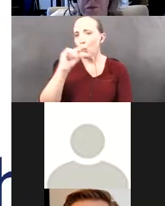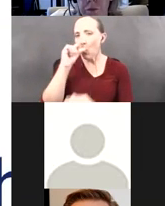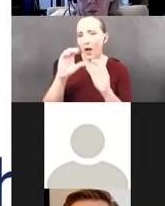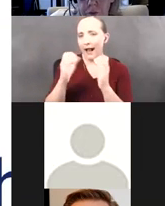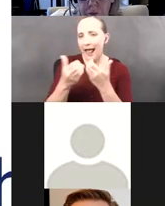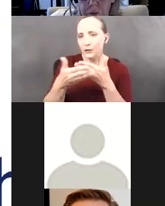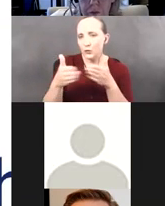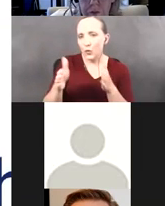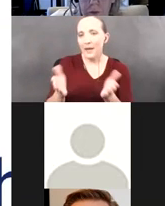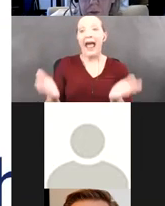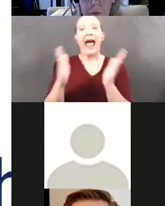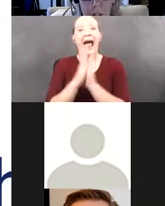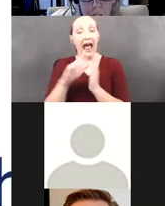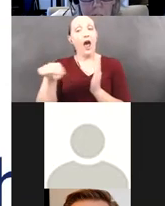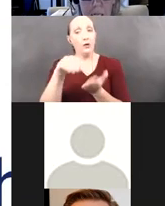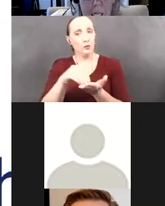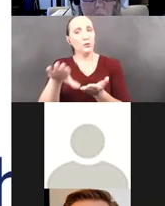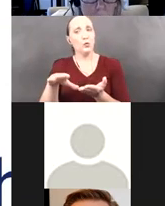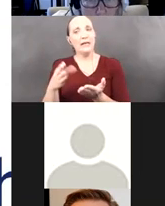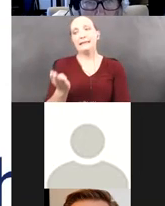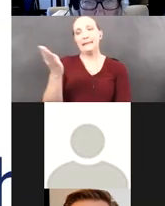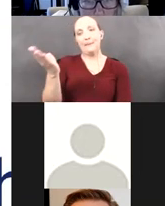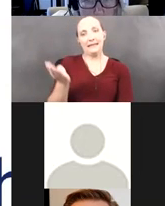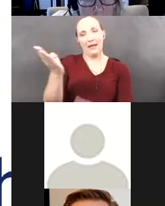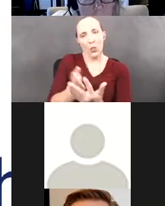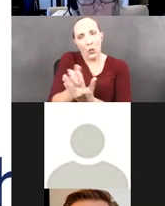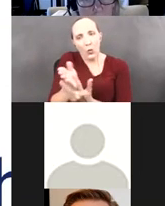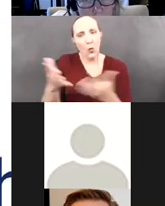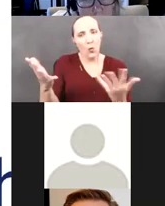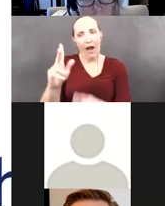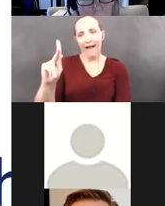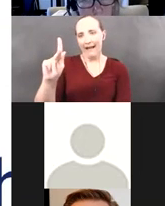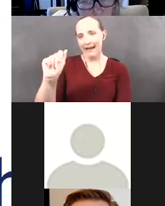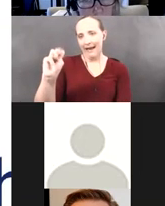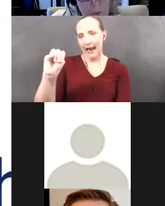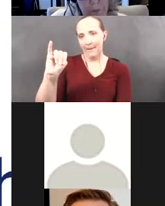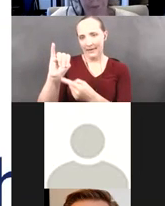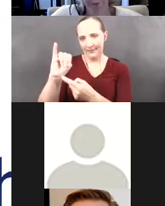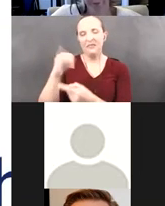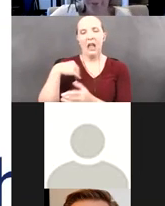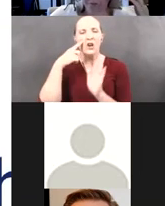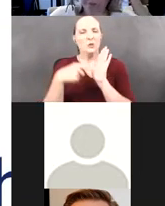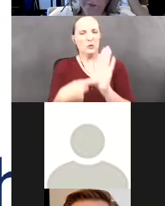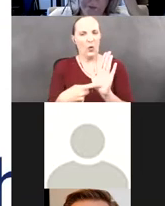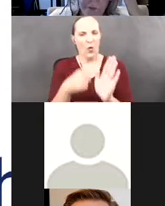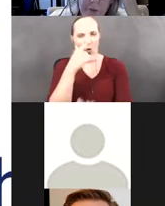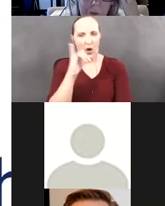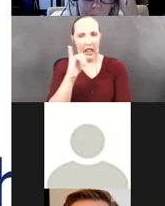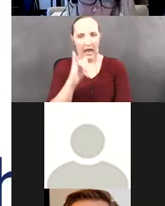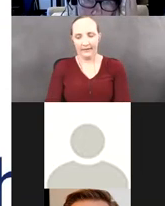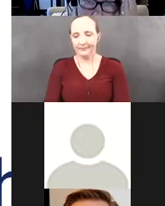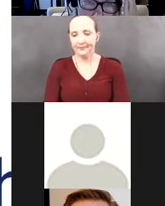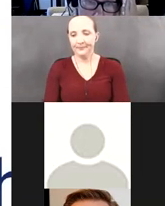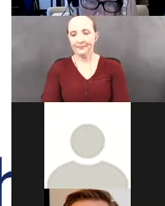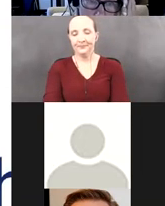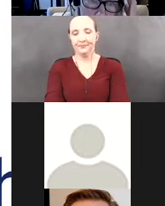Google students to use Classroom y Cami. pidiéndole a So los I am alumnos que going to go ahead utilicen and navigate to Cami. show you what Entonces that voy a will look navegar like eso on the para student enseñarles side. cómo es en